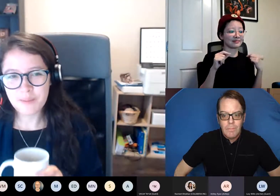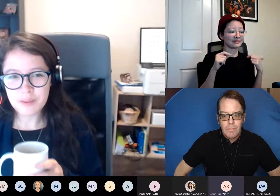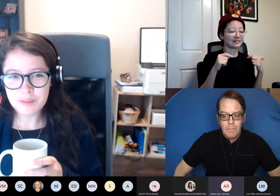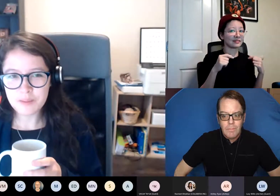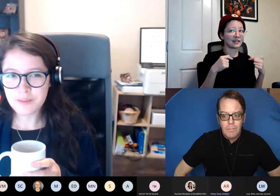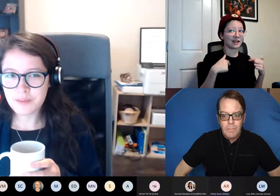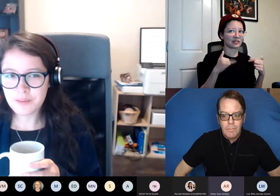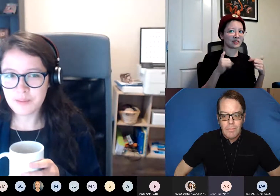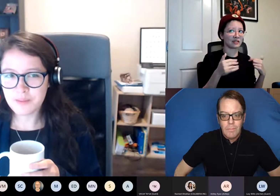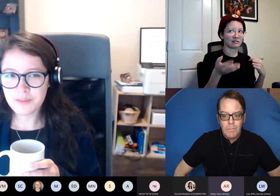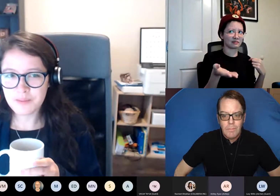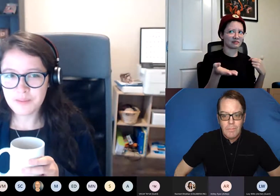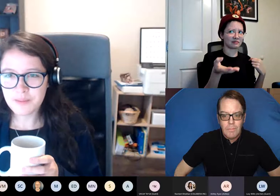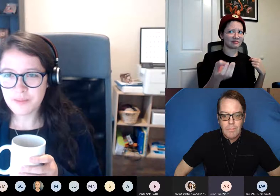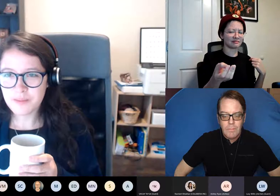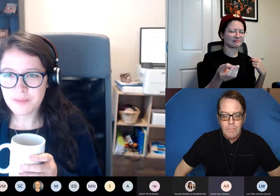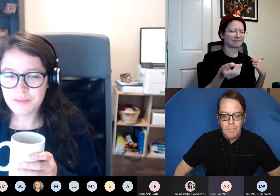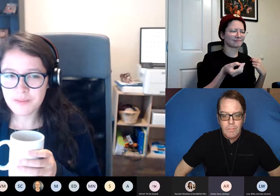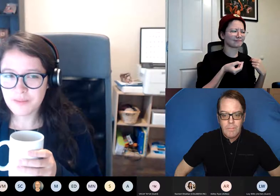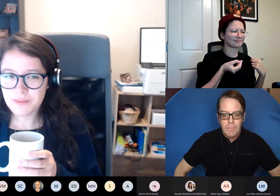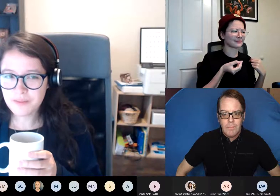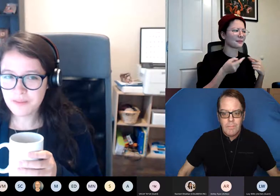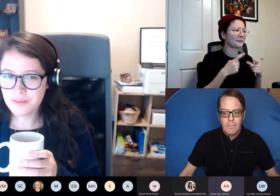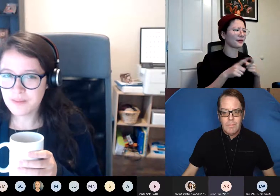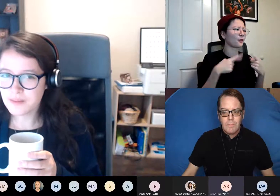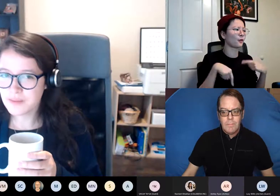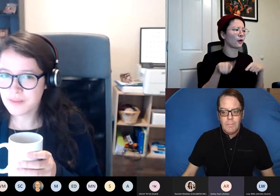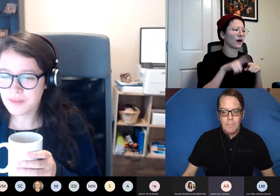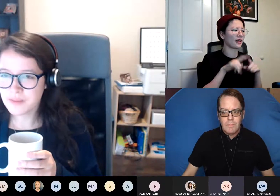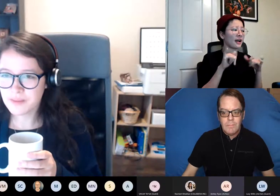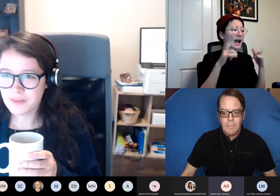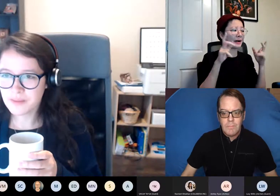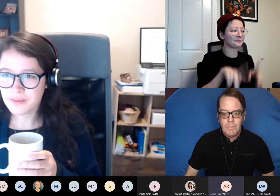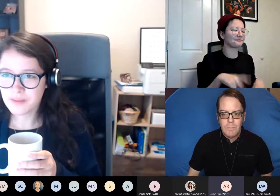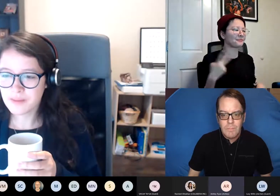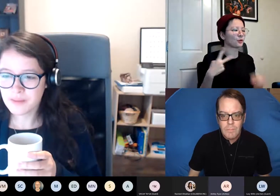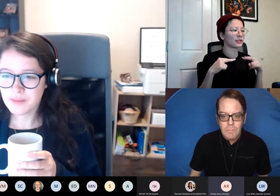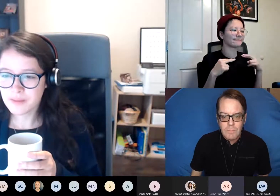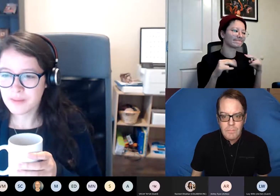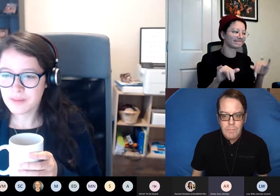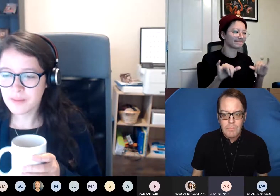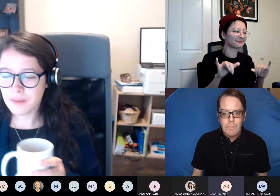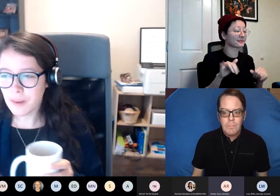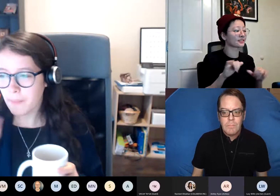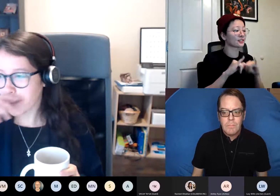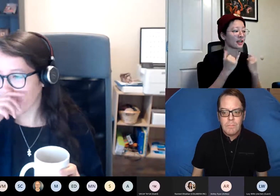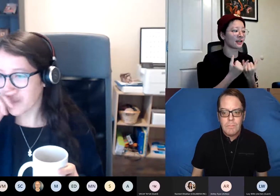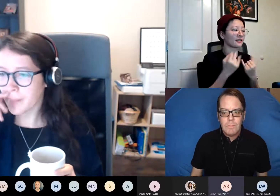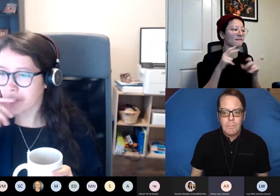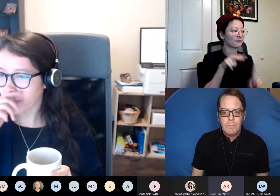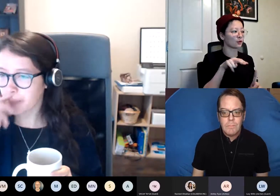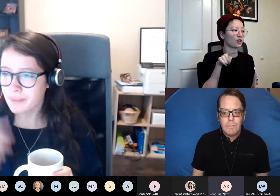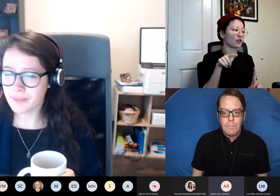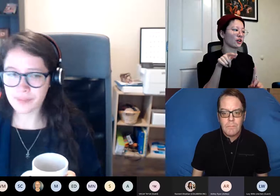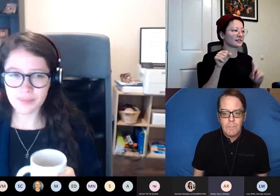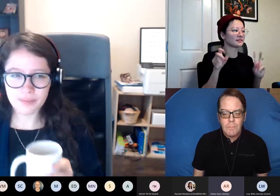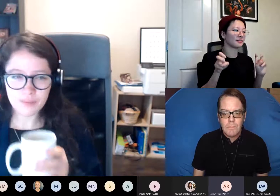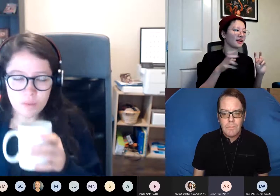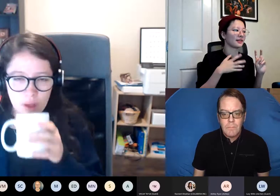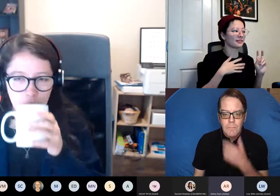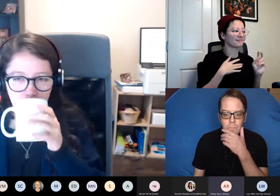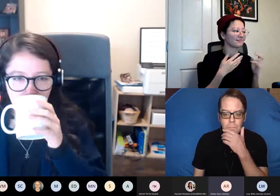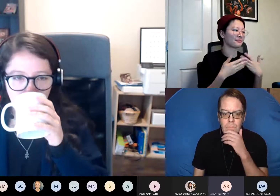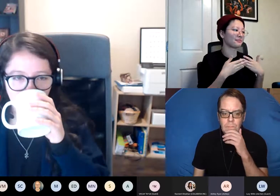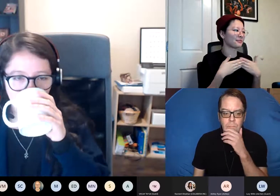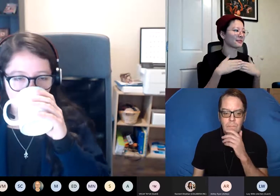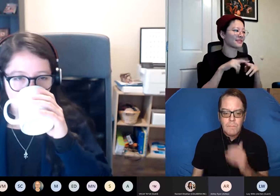this is not my card. And I took the card back from the employee. And when that happened, Mia and I